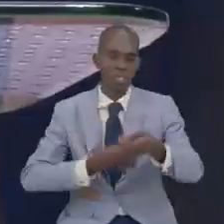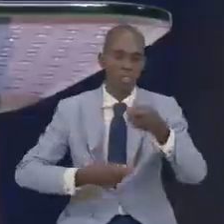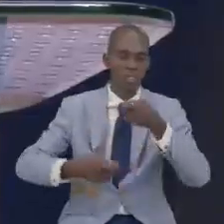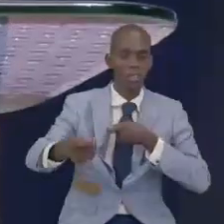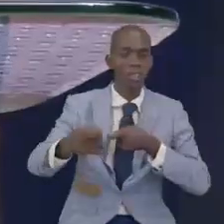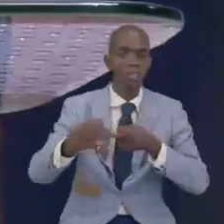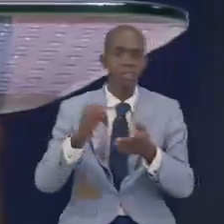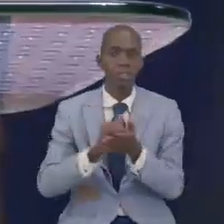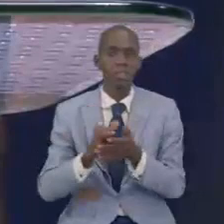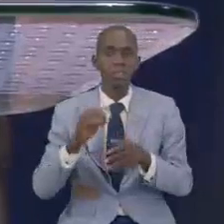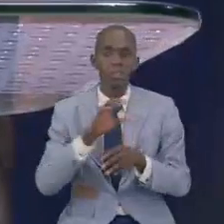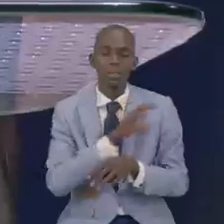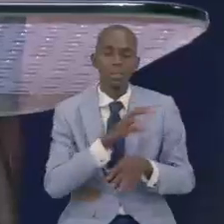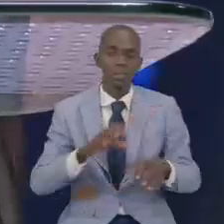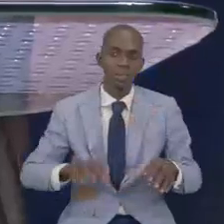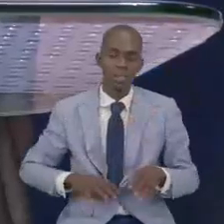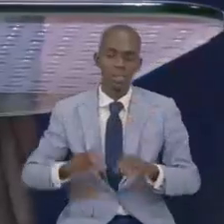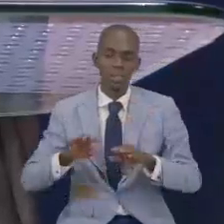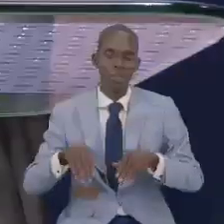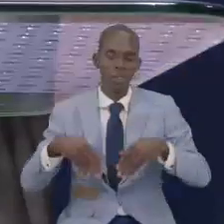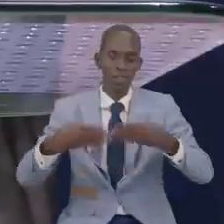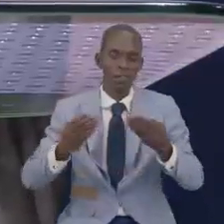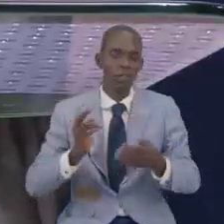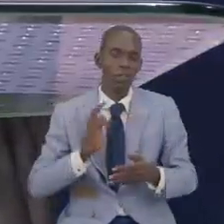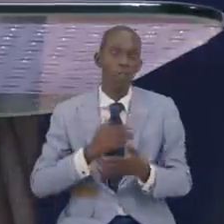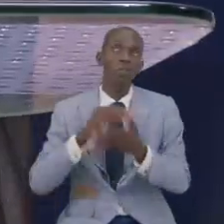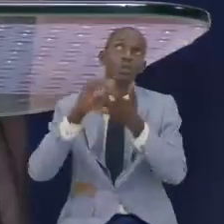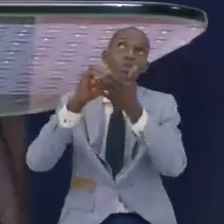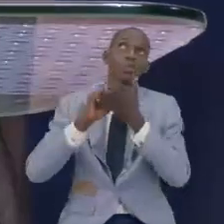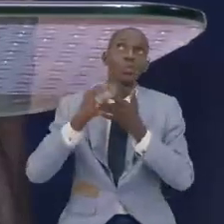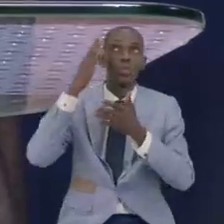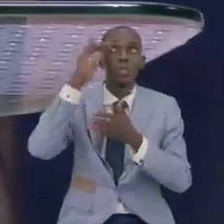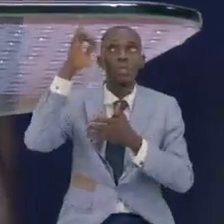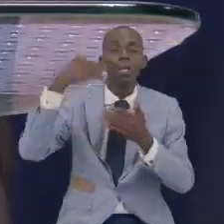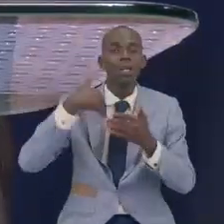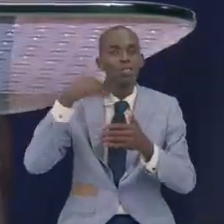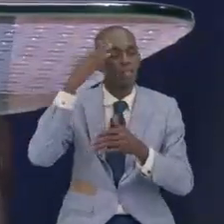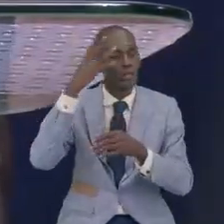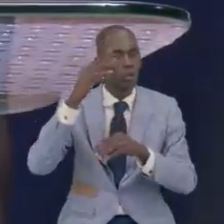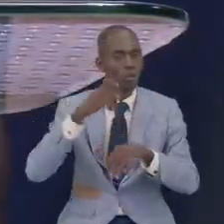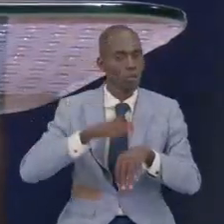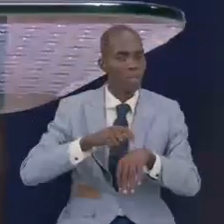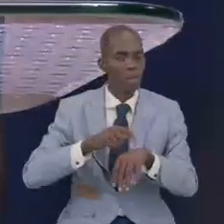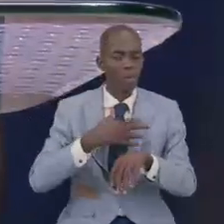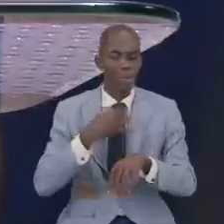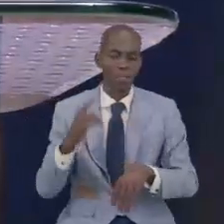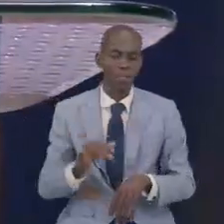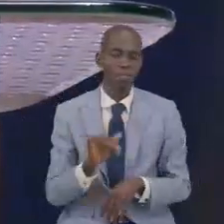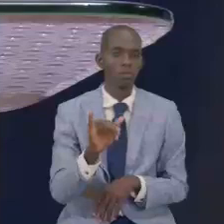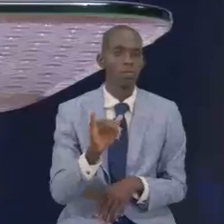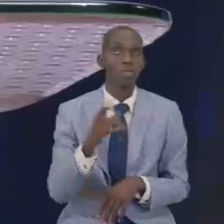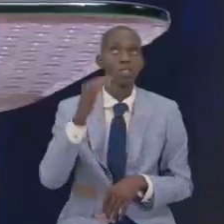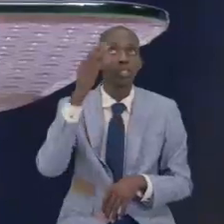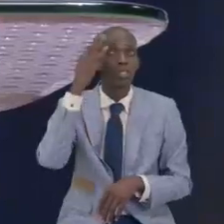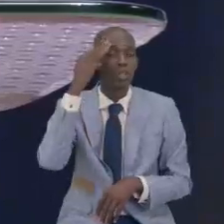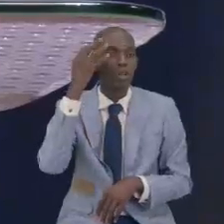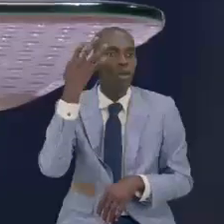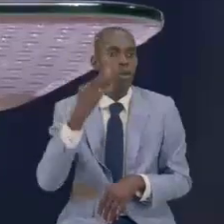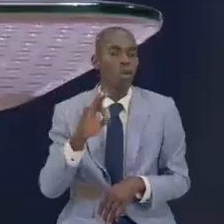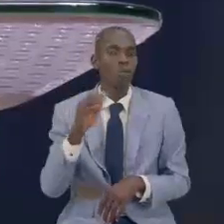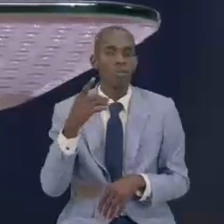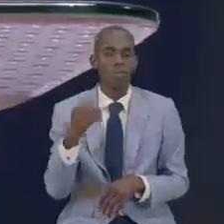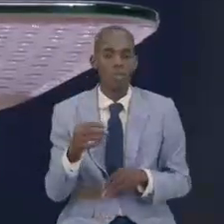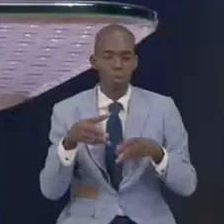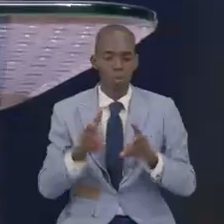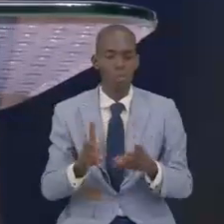knowledge and Christ has all the knowledge of time and of eternity, and the knowledge of the way into